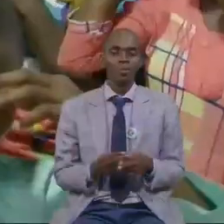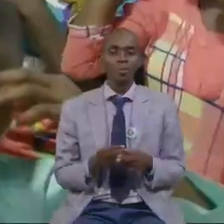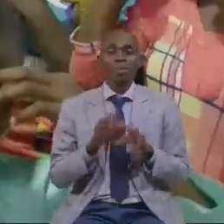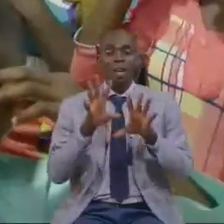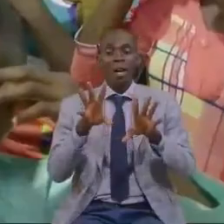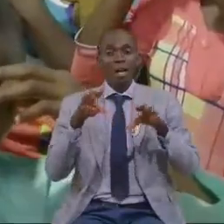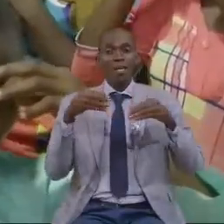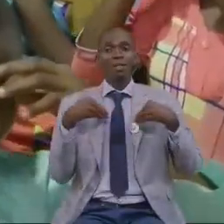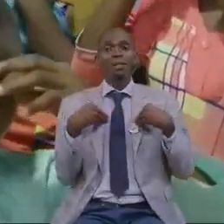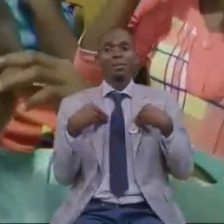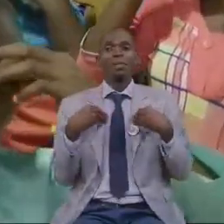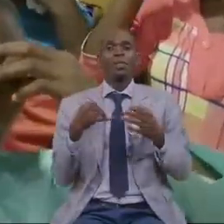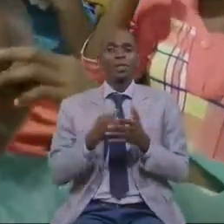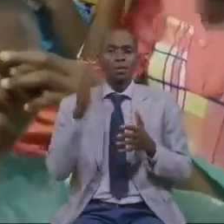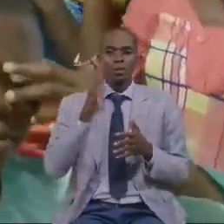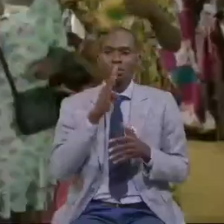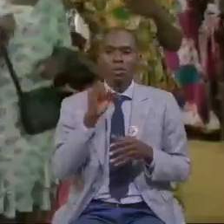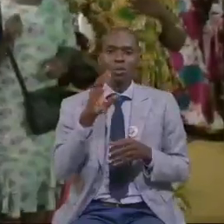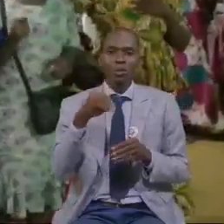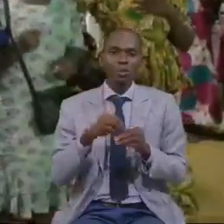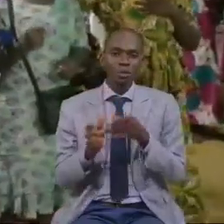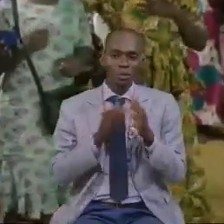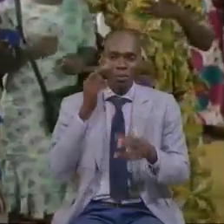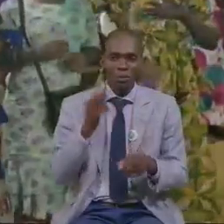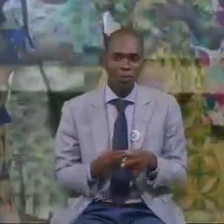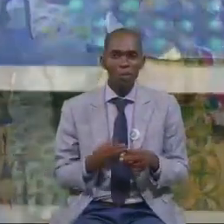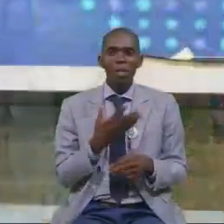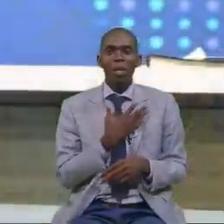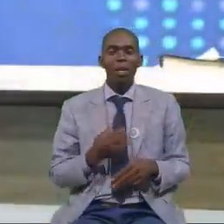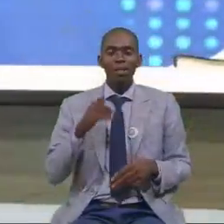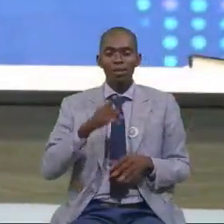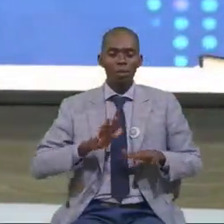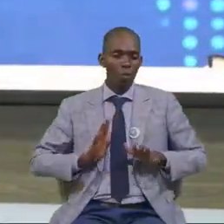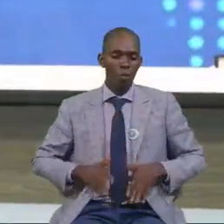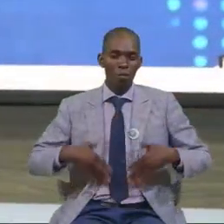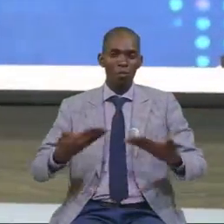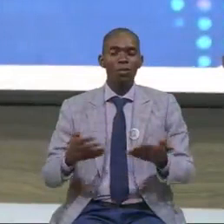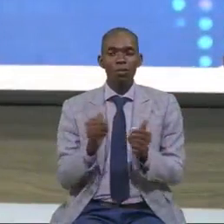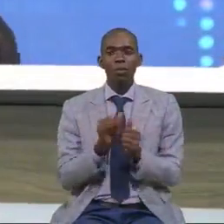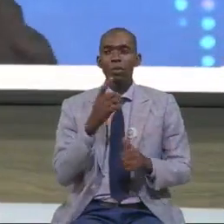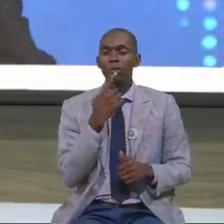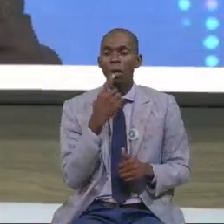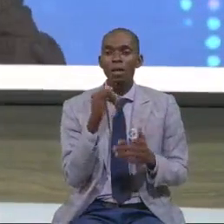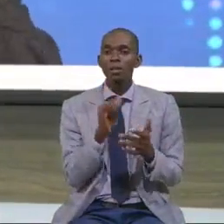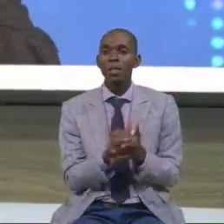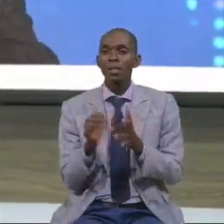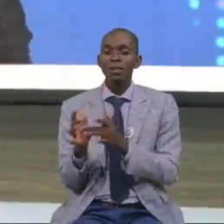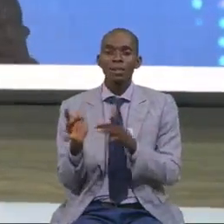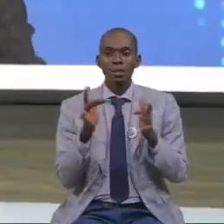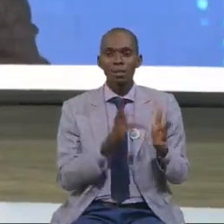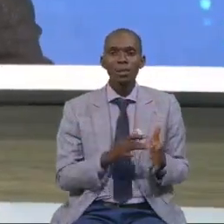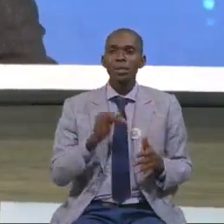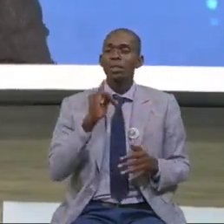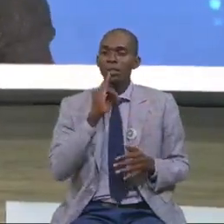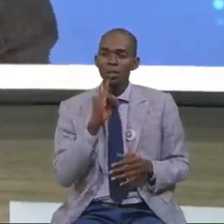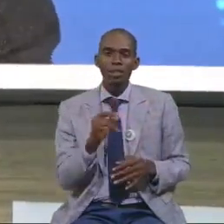Accept. It will be so. And you'll confess with your mouth that Jesus is